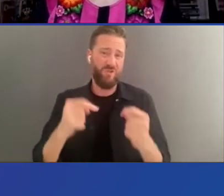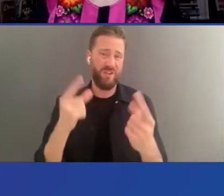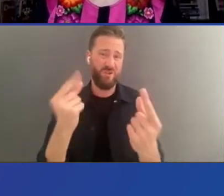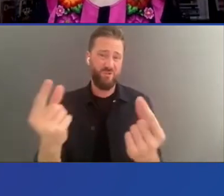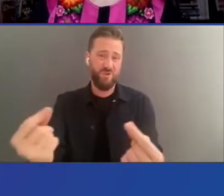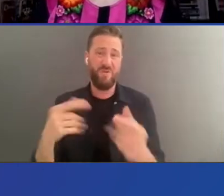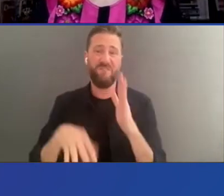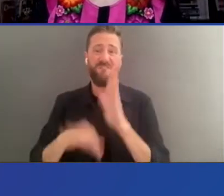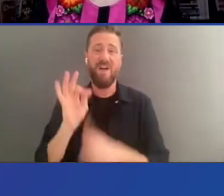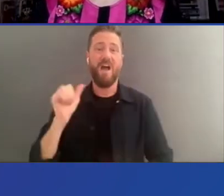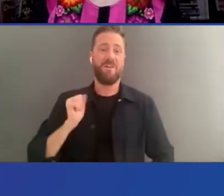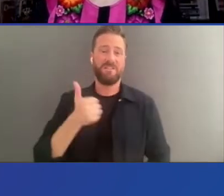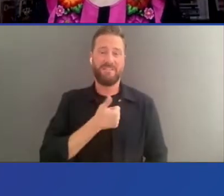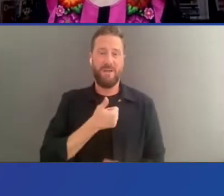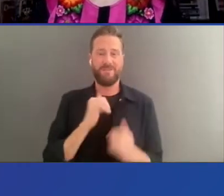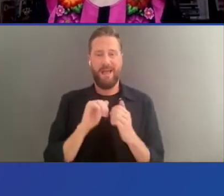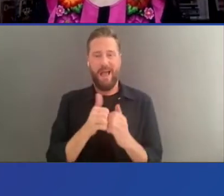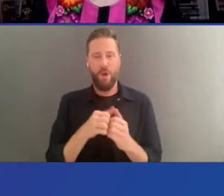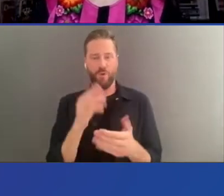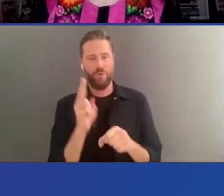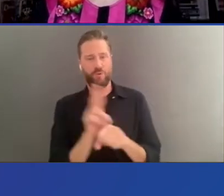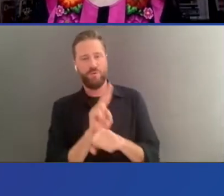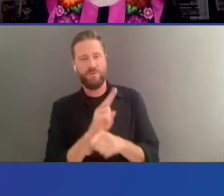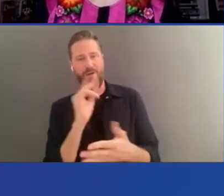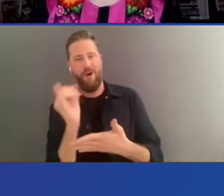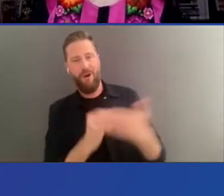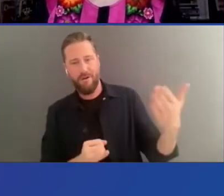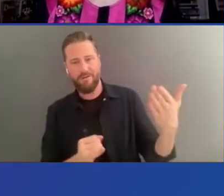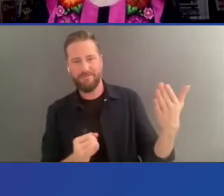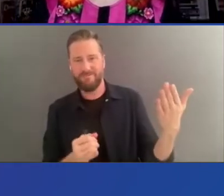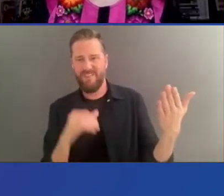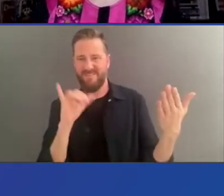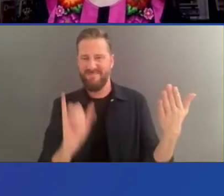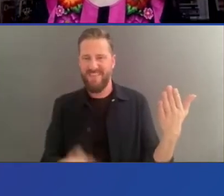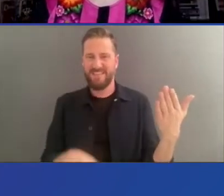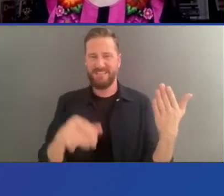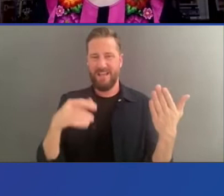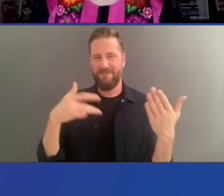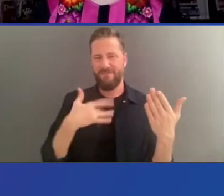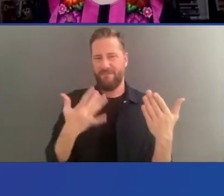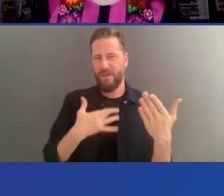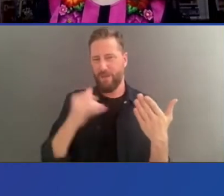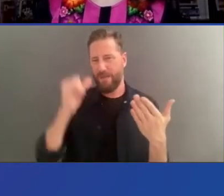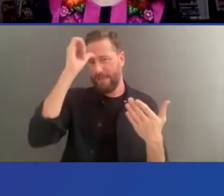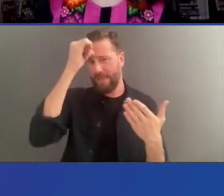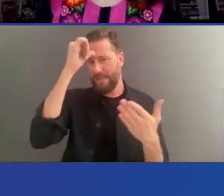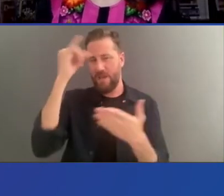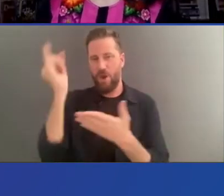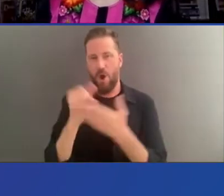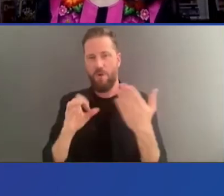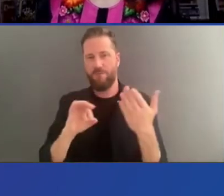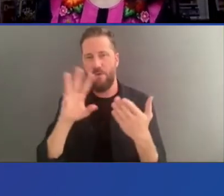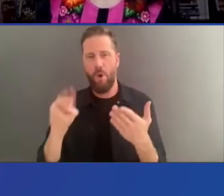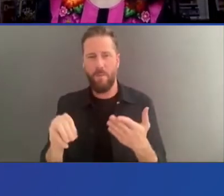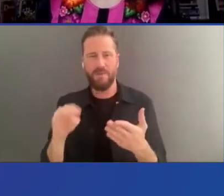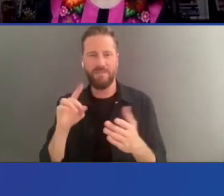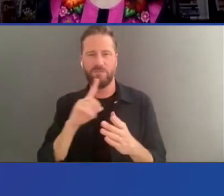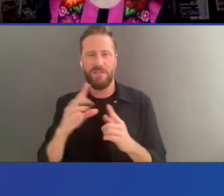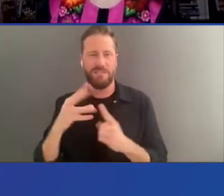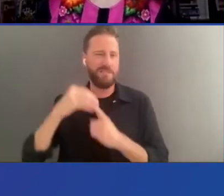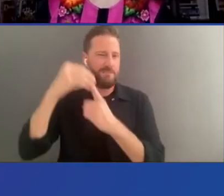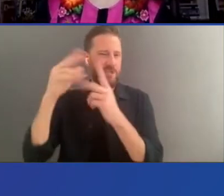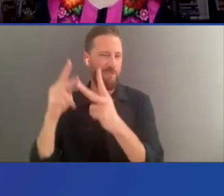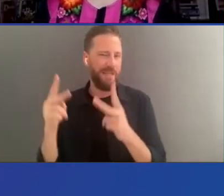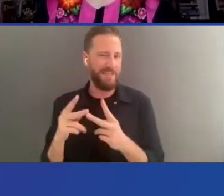arts again. So that's the unique place, I guess, that the Indian art form is sort of coming from at